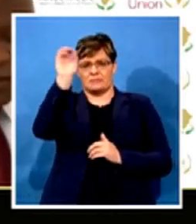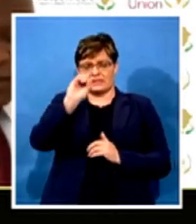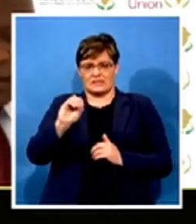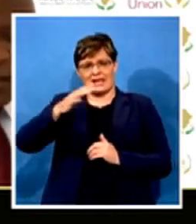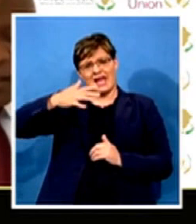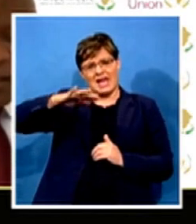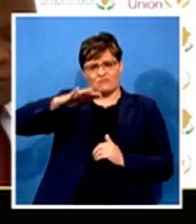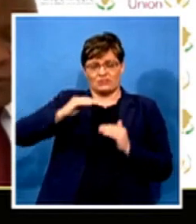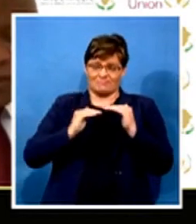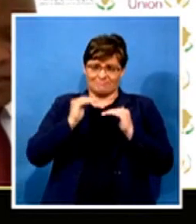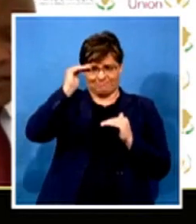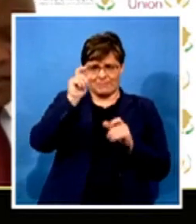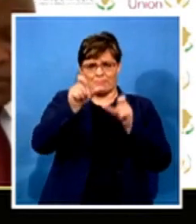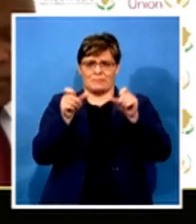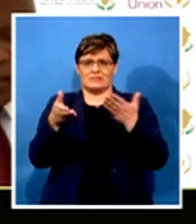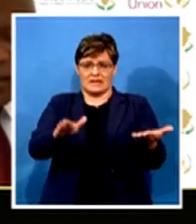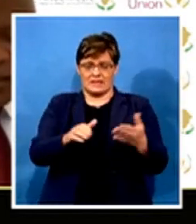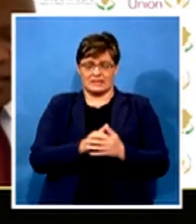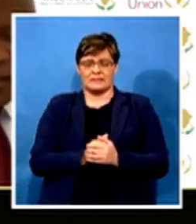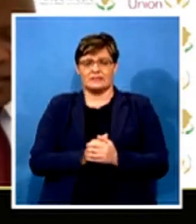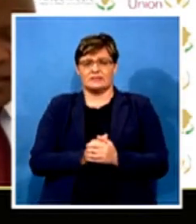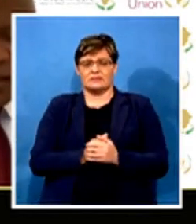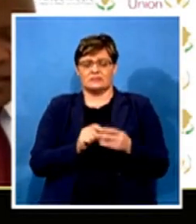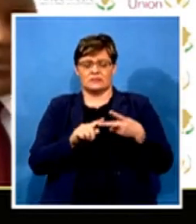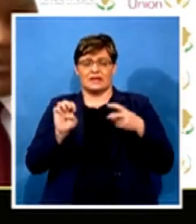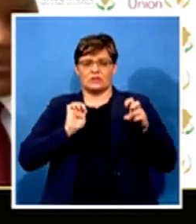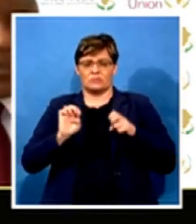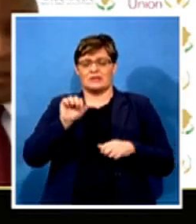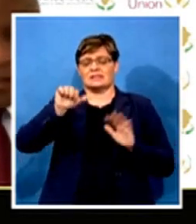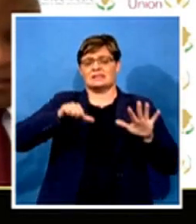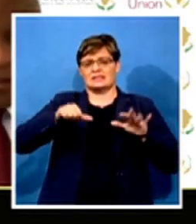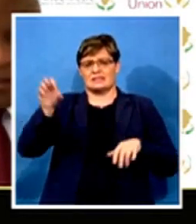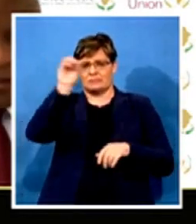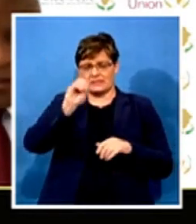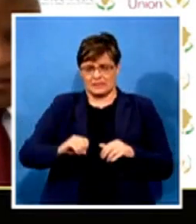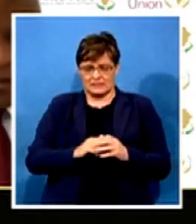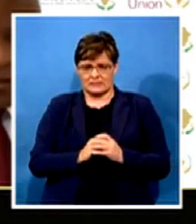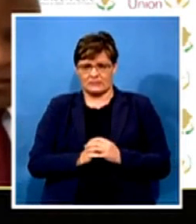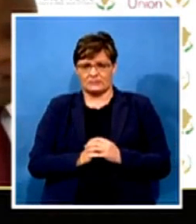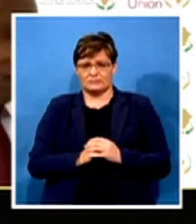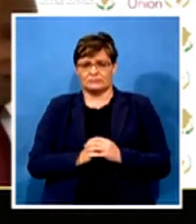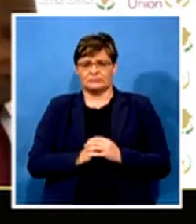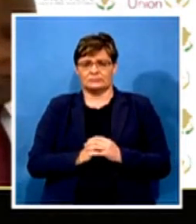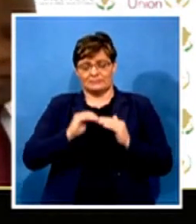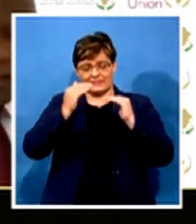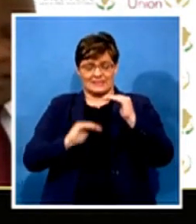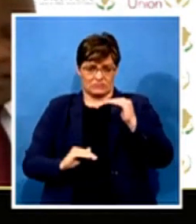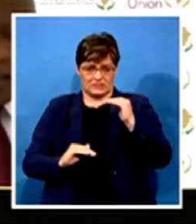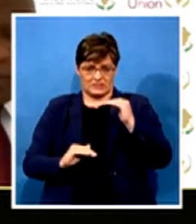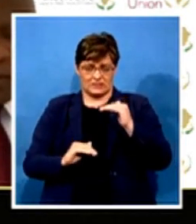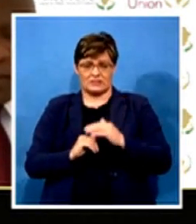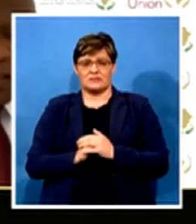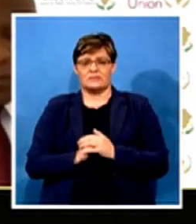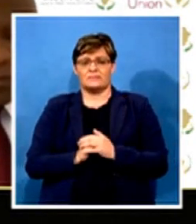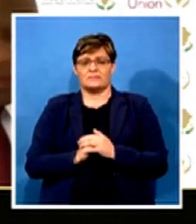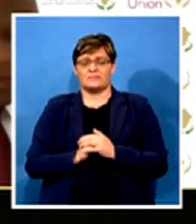deaths. Ethiopia, 16% average decrease in number of deaths. Egypt,